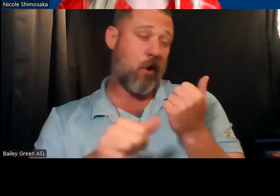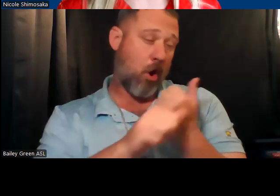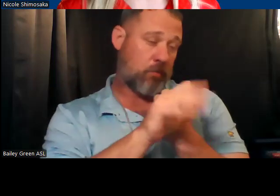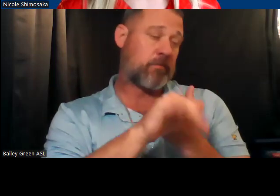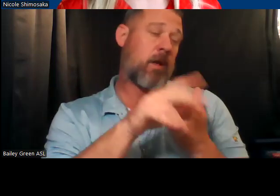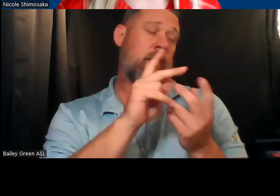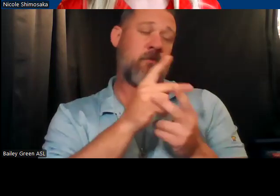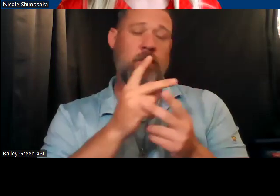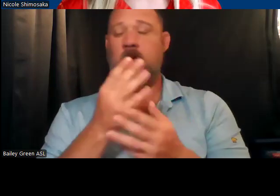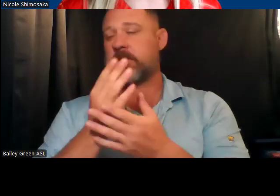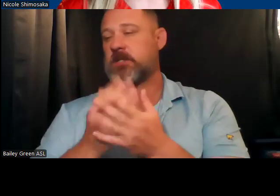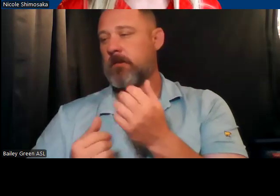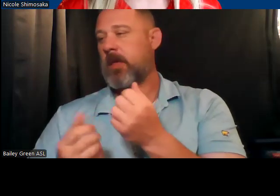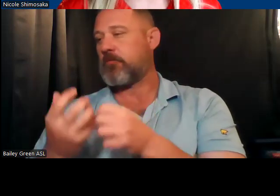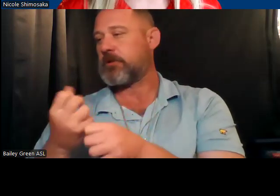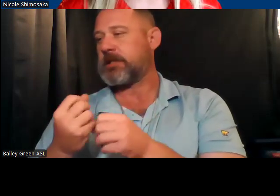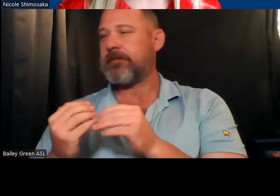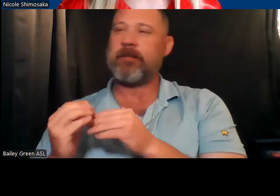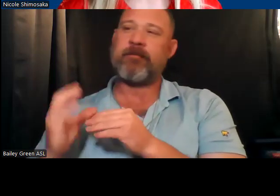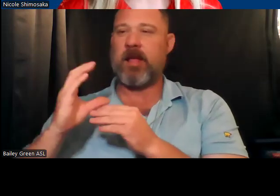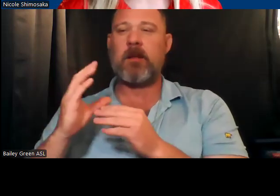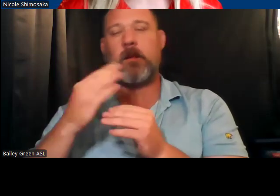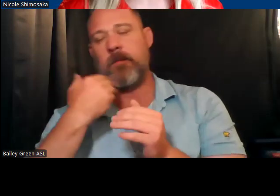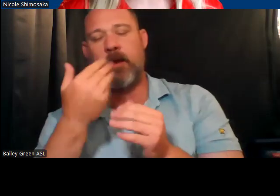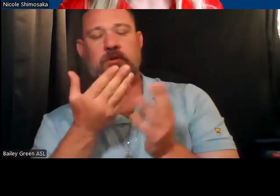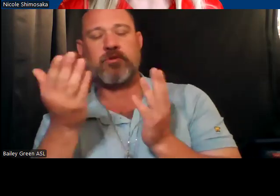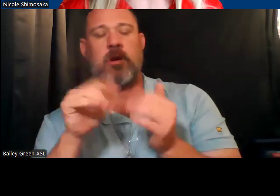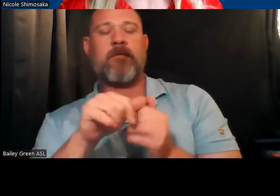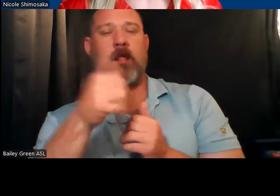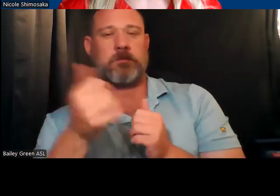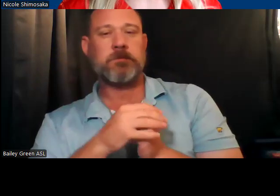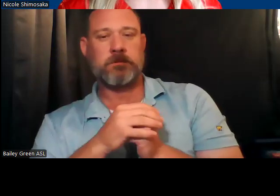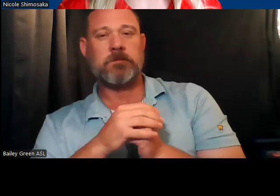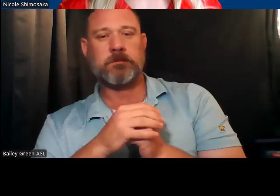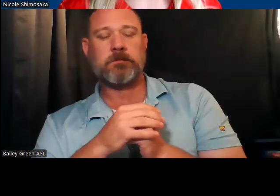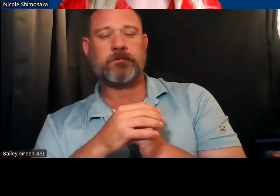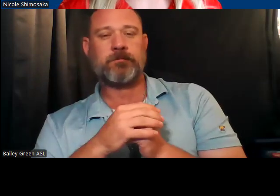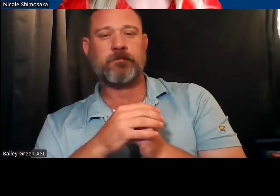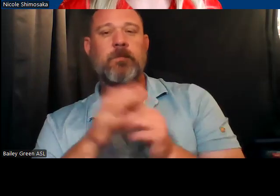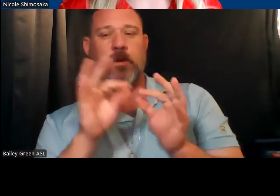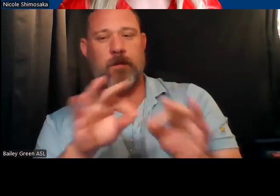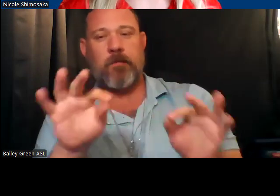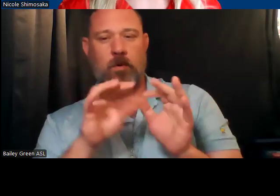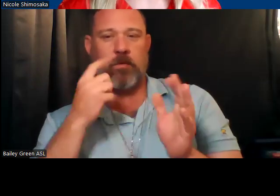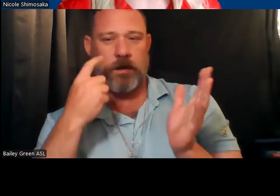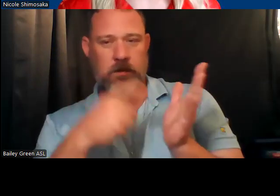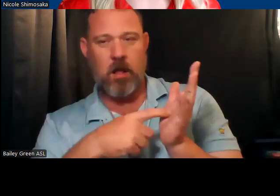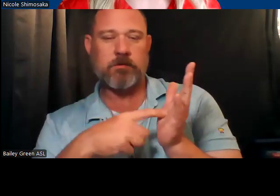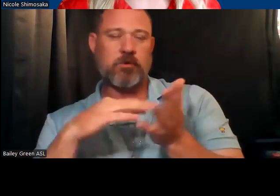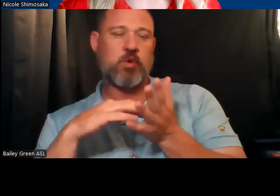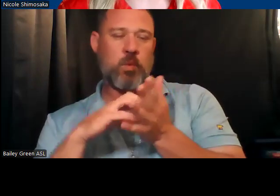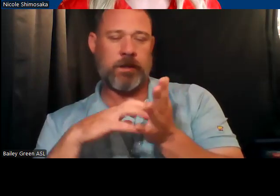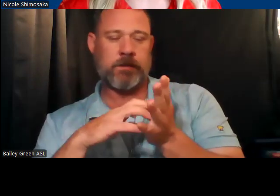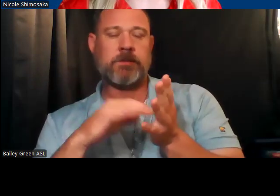are others that received inflated funding that could be better served elsewhere. So it's really important that we acknowledge there are weaknesses in the